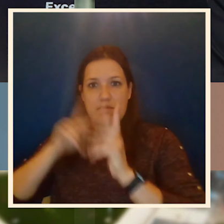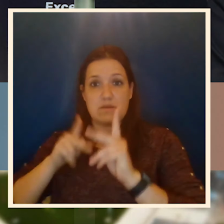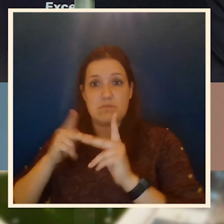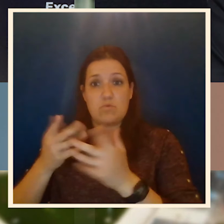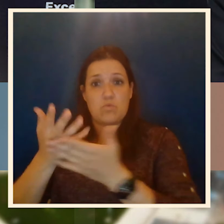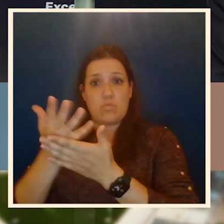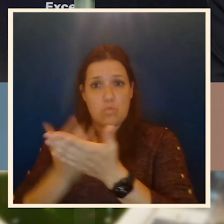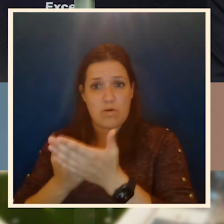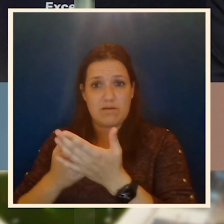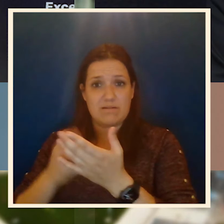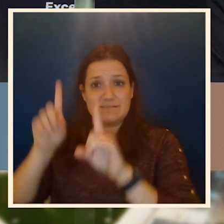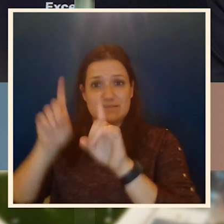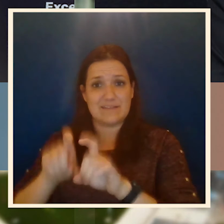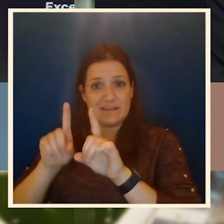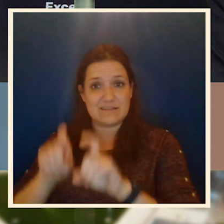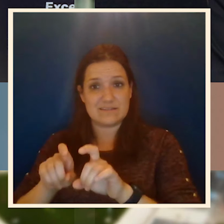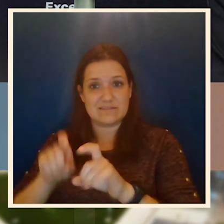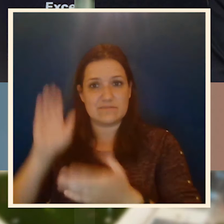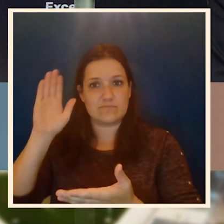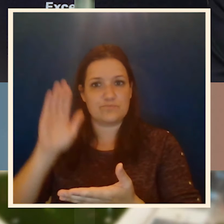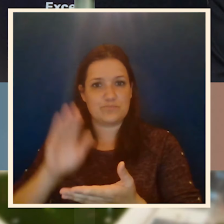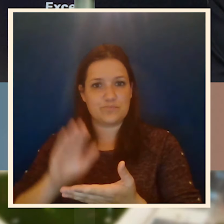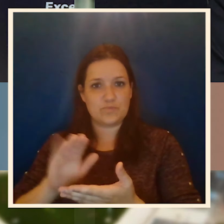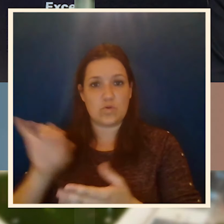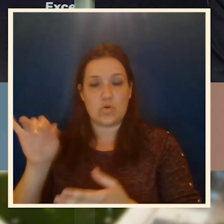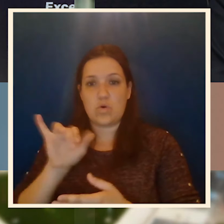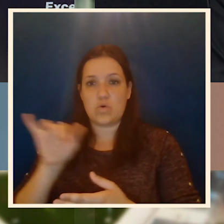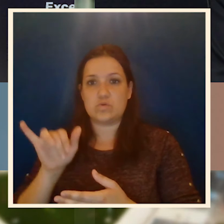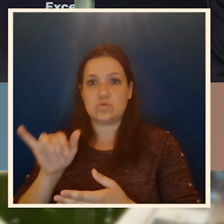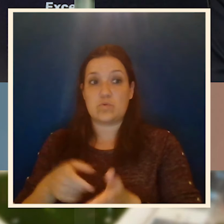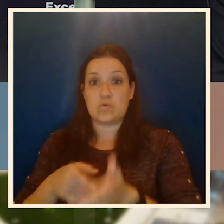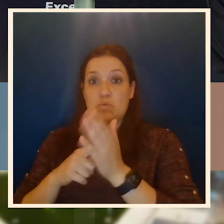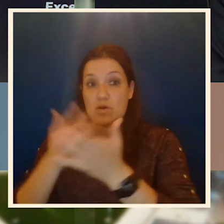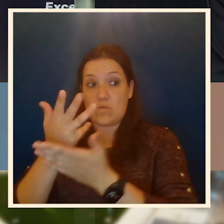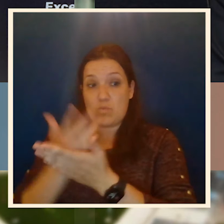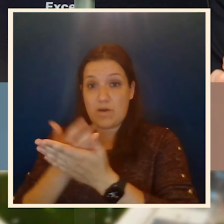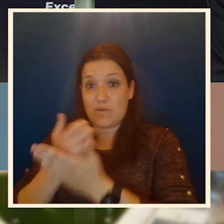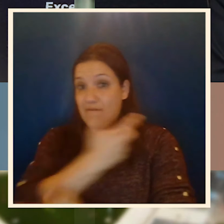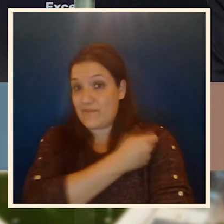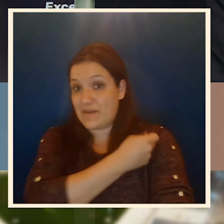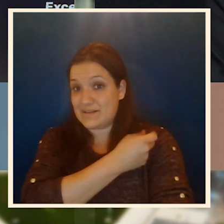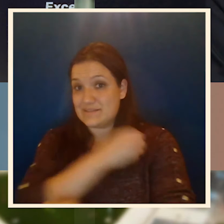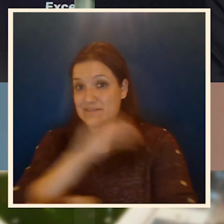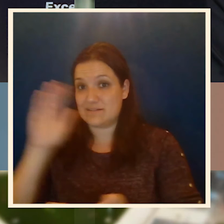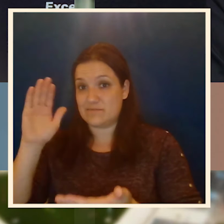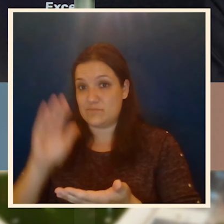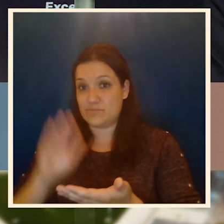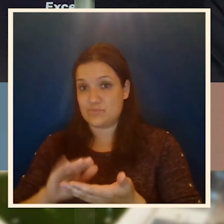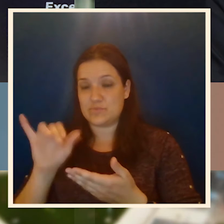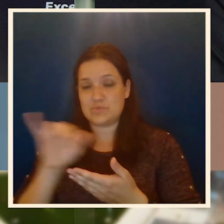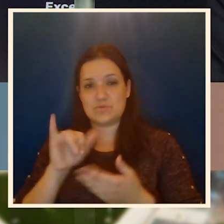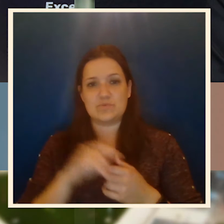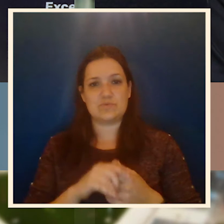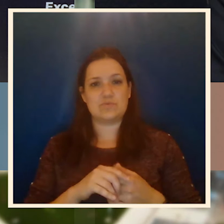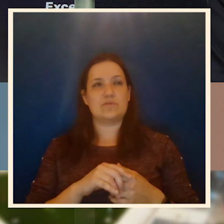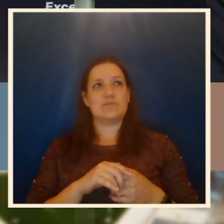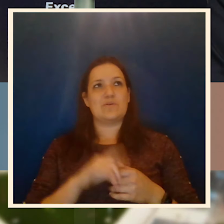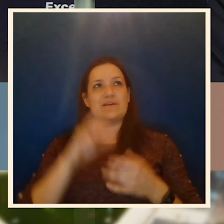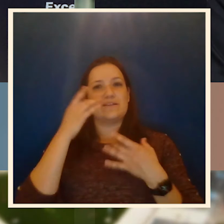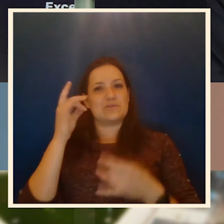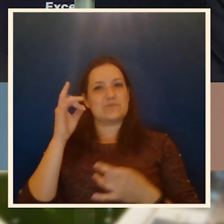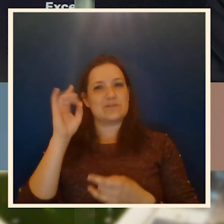requests for COVID testing have been declining. We're also here at CUIA seeing requests for vaccination are